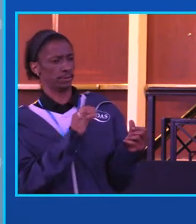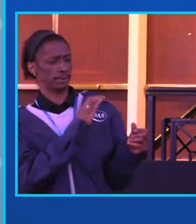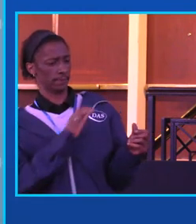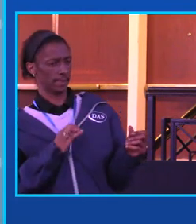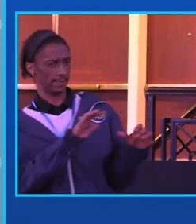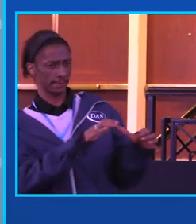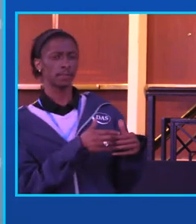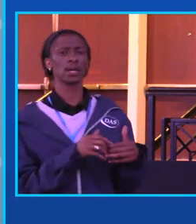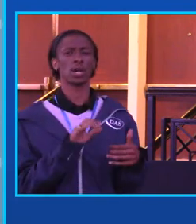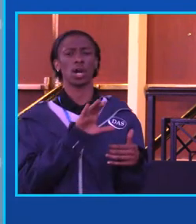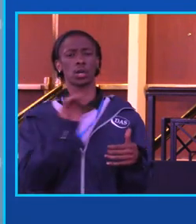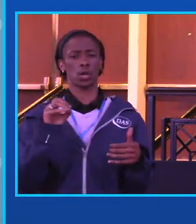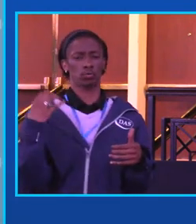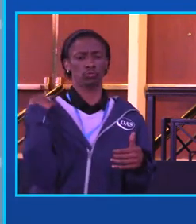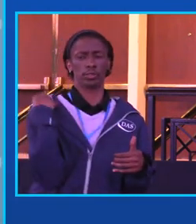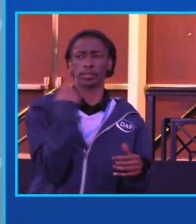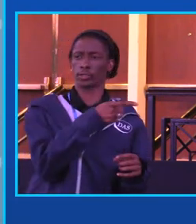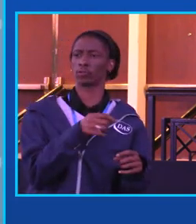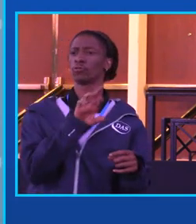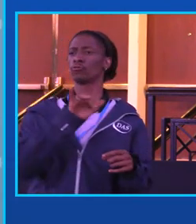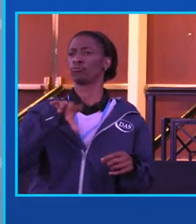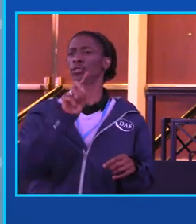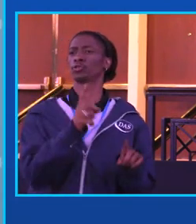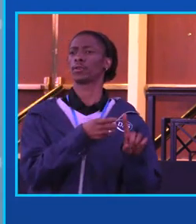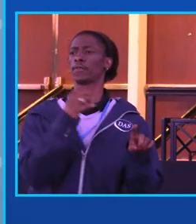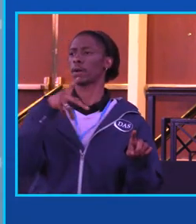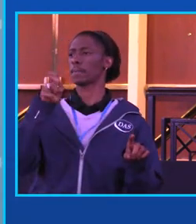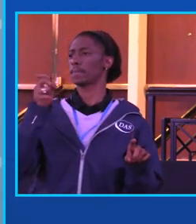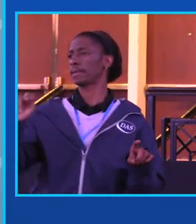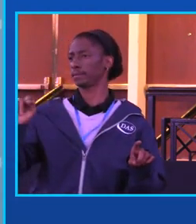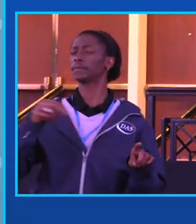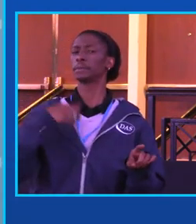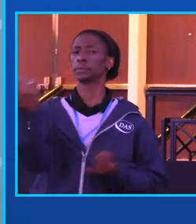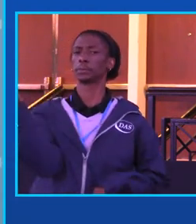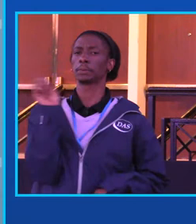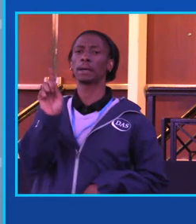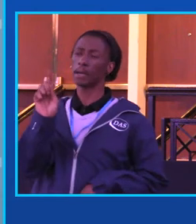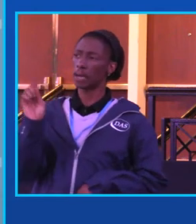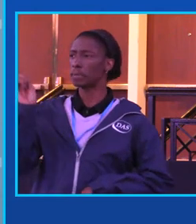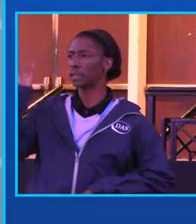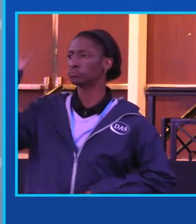Rich Fitzgerald from Pennsylvania, to come to present and report